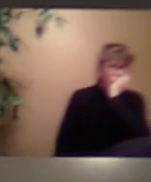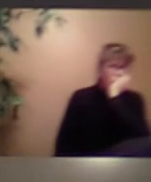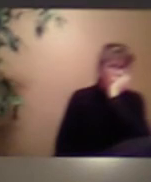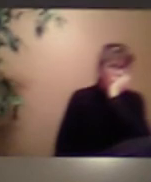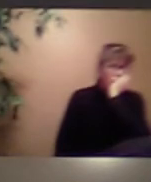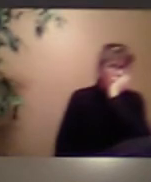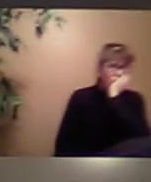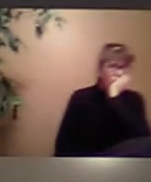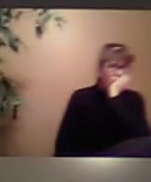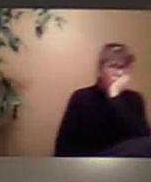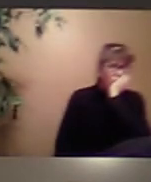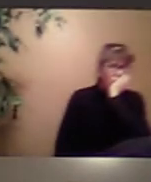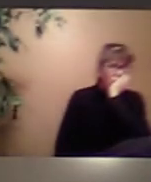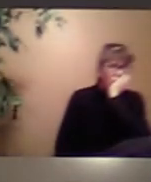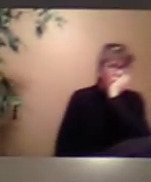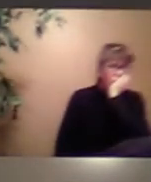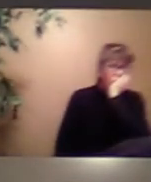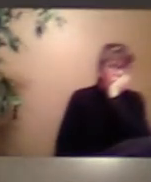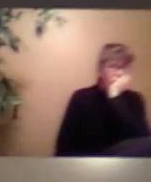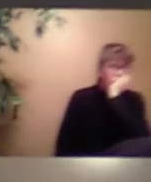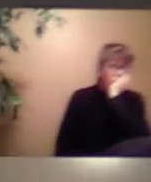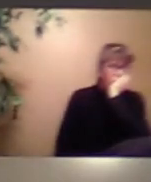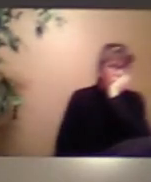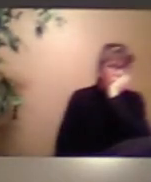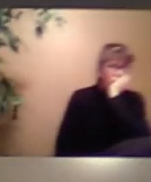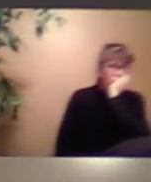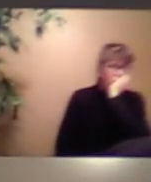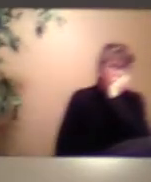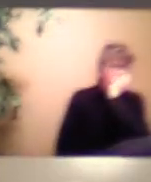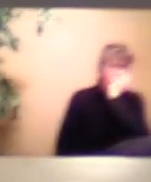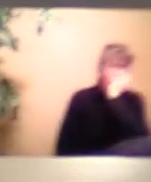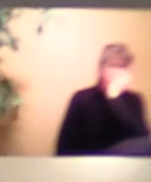Okay. Just the, All right, I appreciate it.